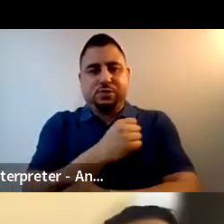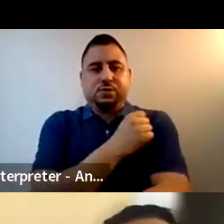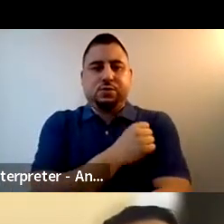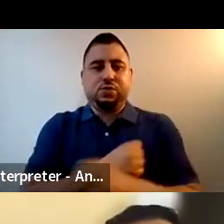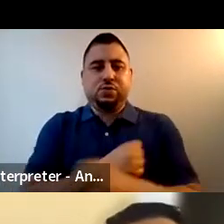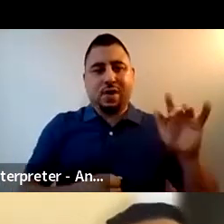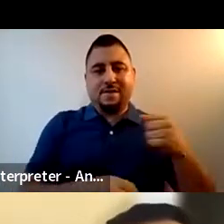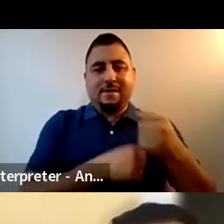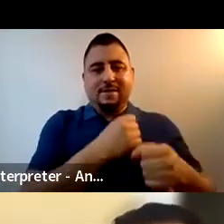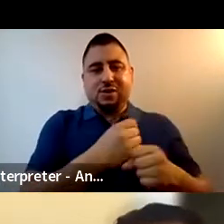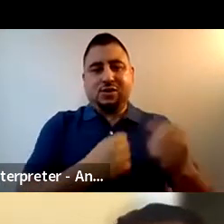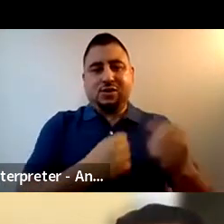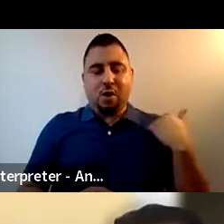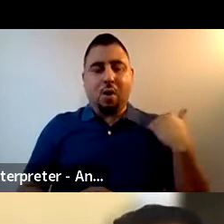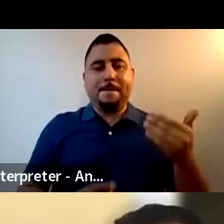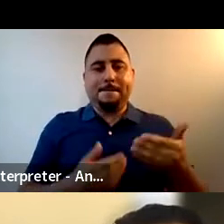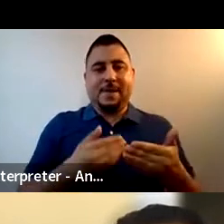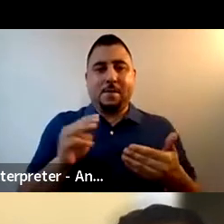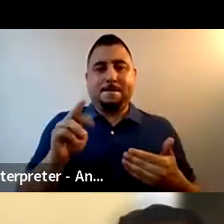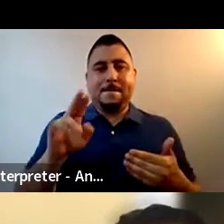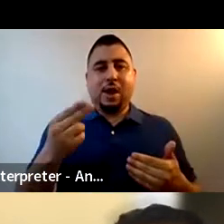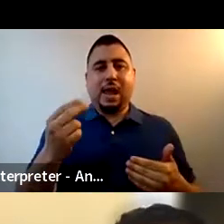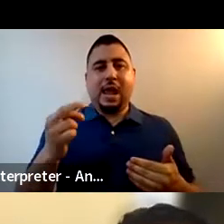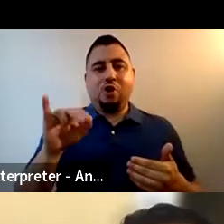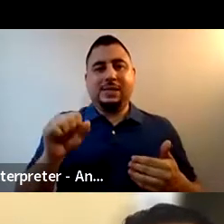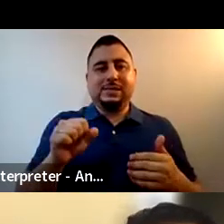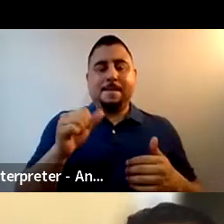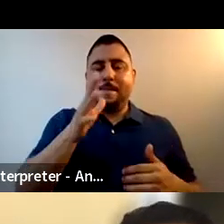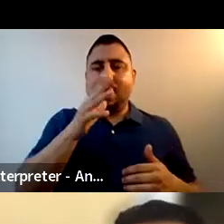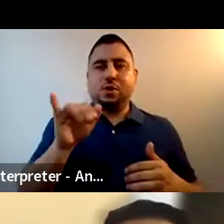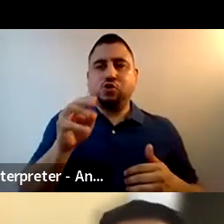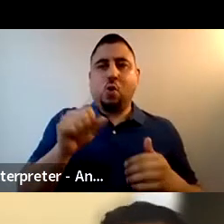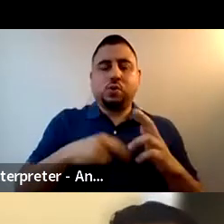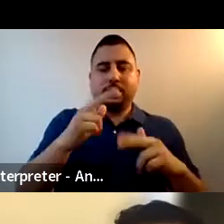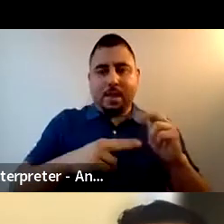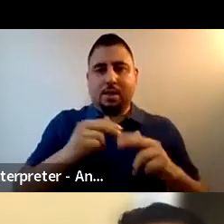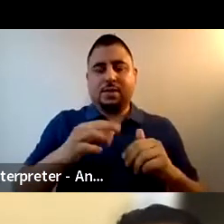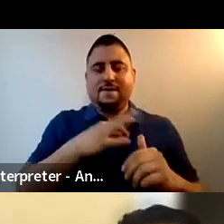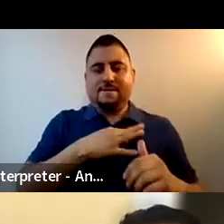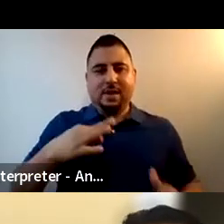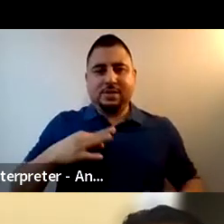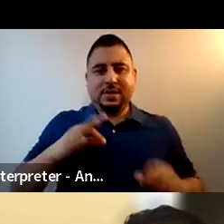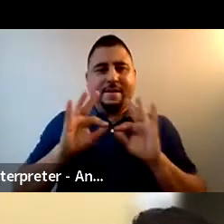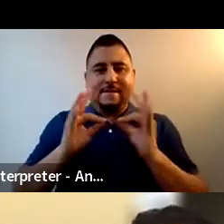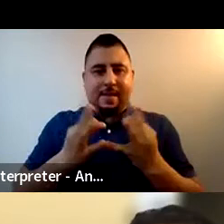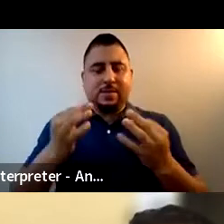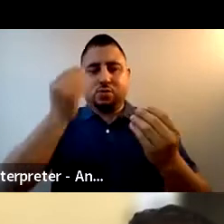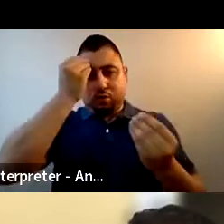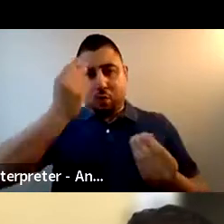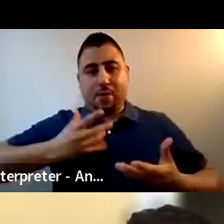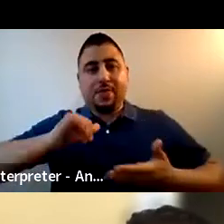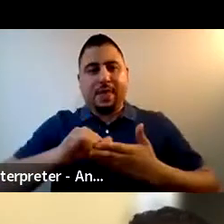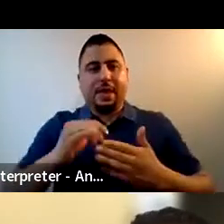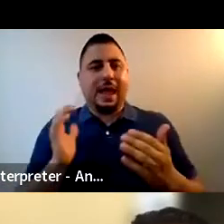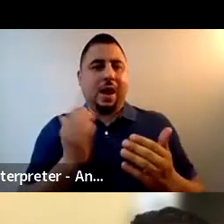25 years ago, before Mary Harris Mother Jones was built, the faculty and families were told that that would be